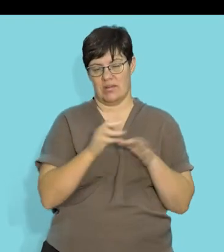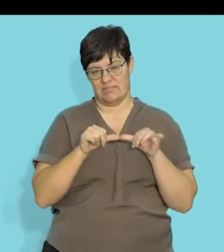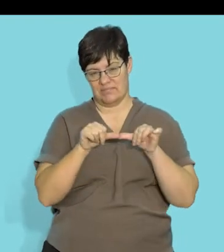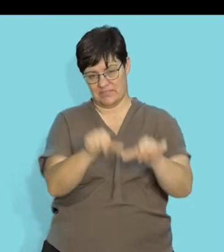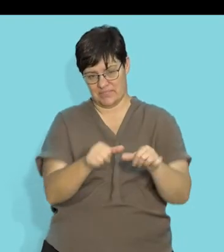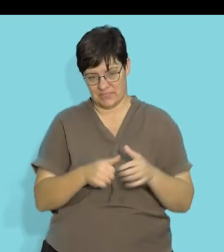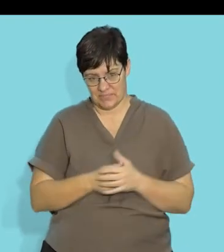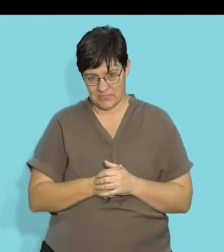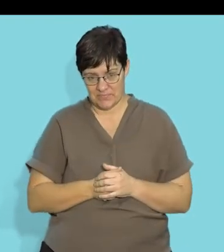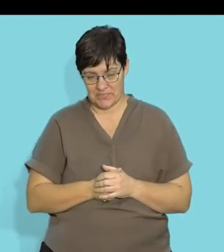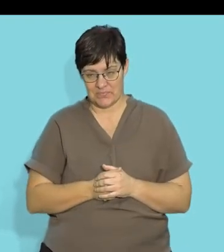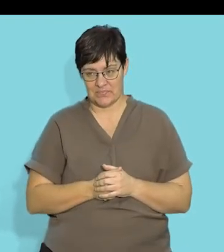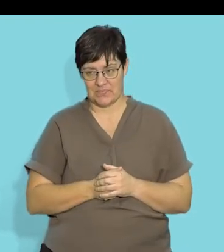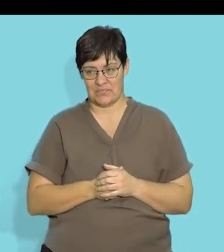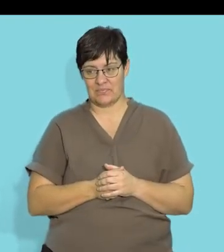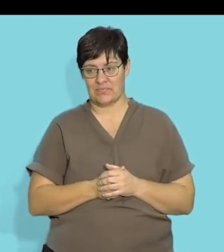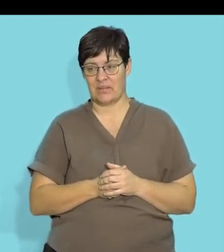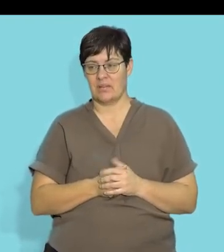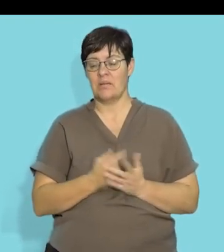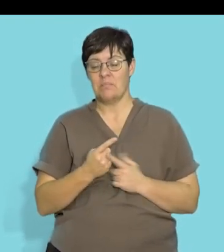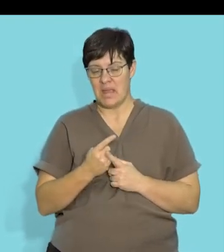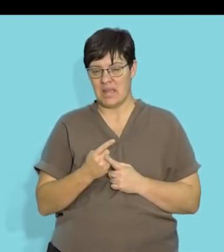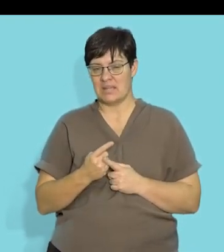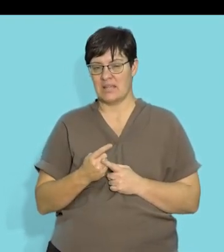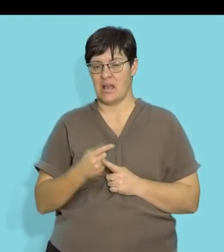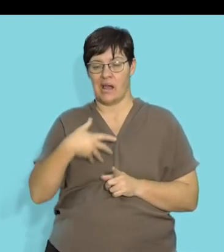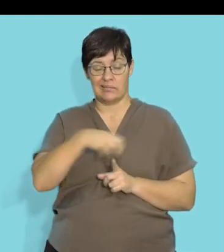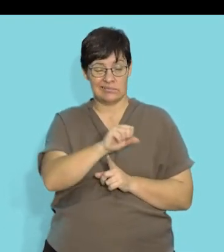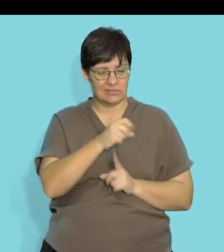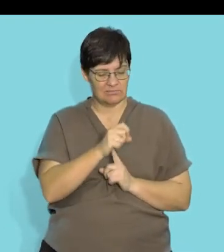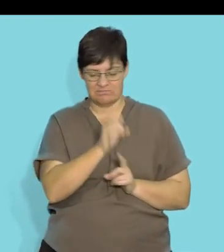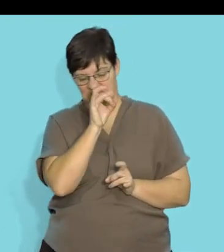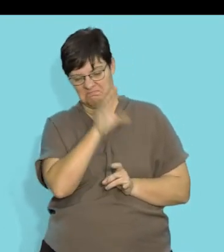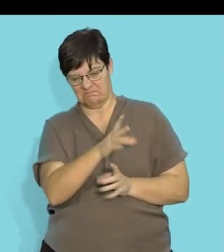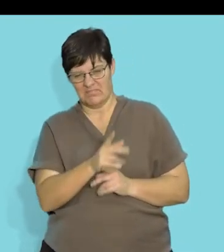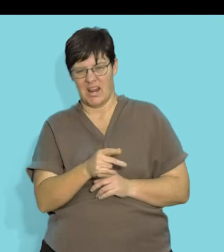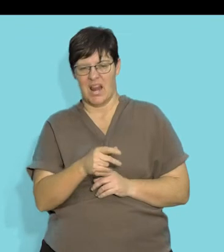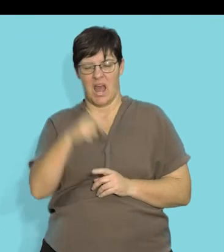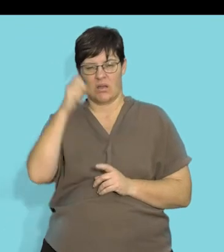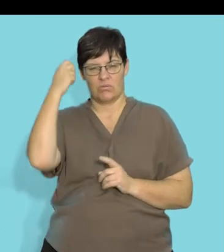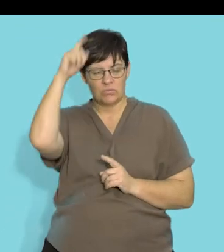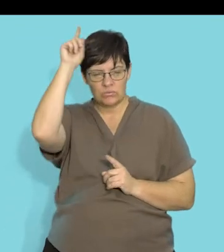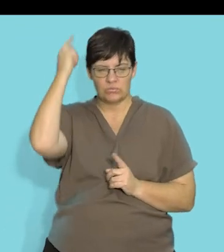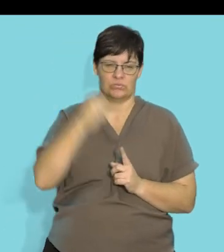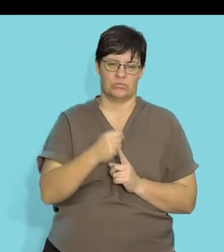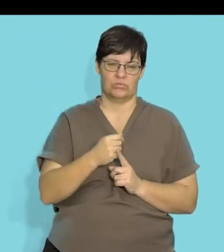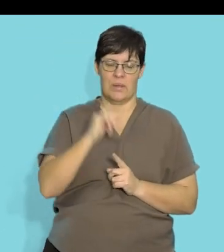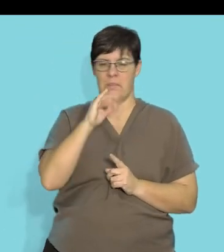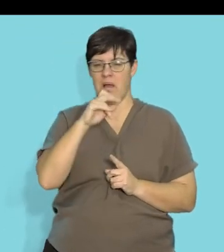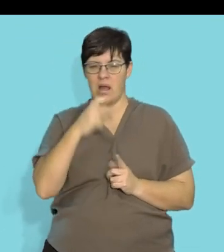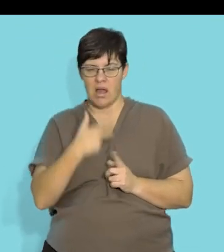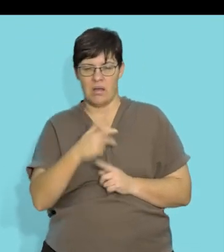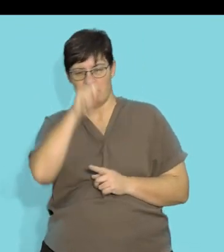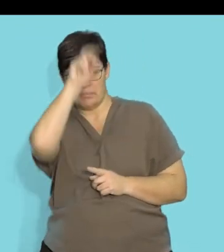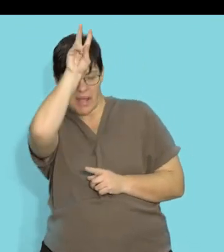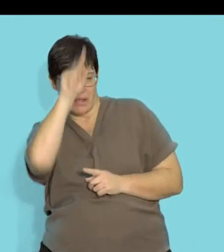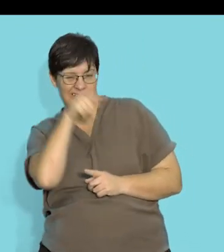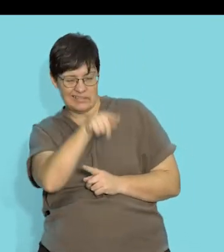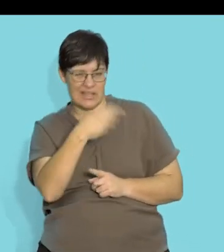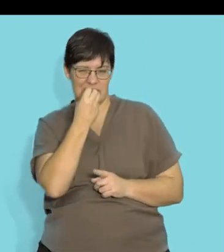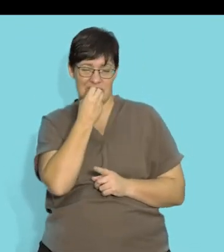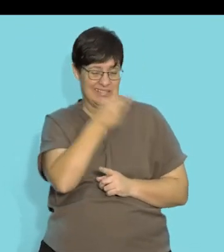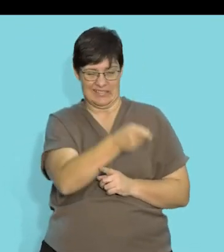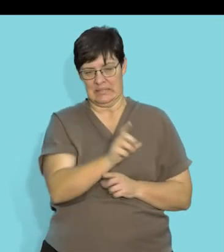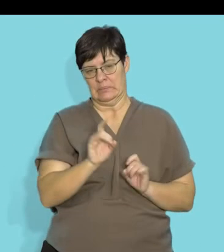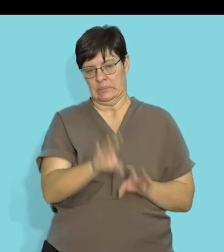survive in their environments. So this will discourage your browsers, such as your kudu, your impala, and even giraffes from feeding on the